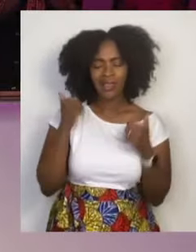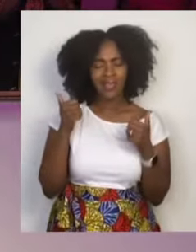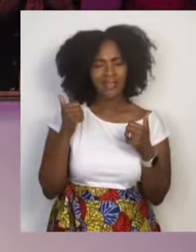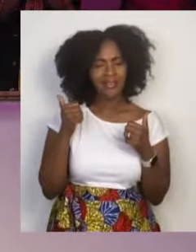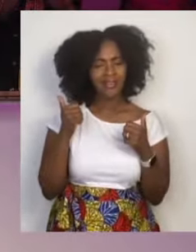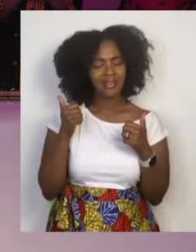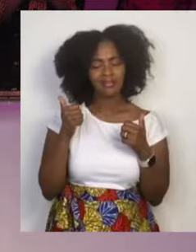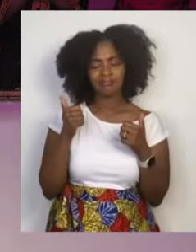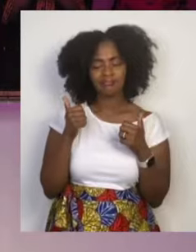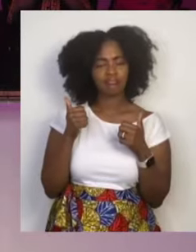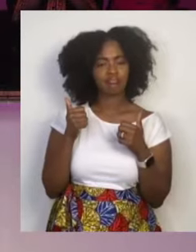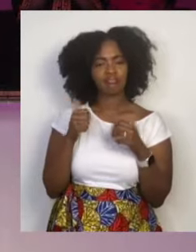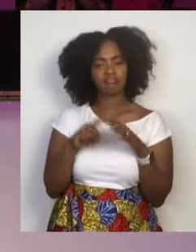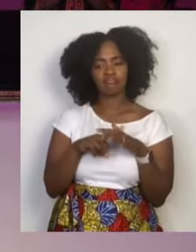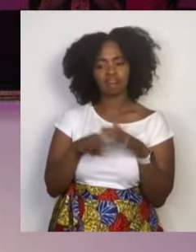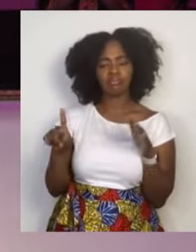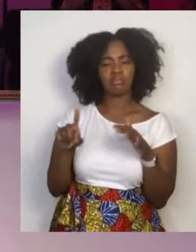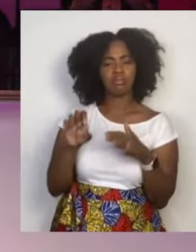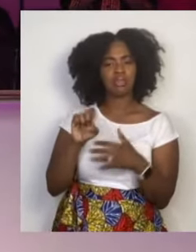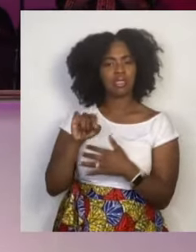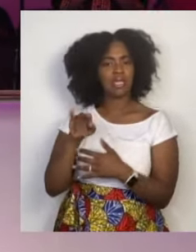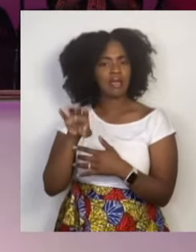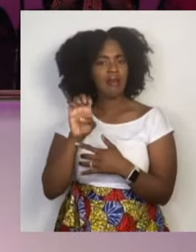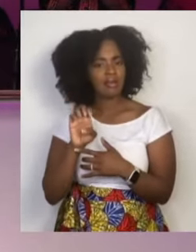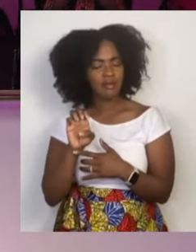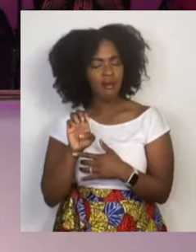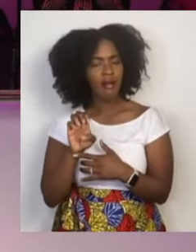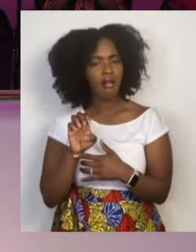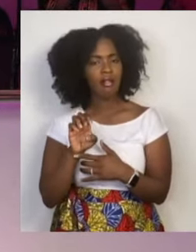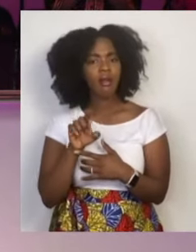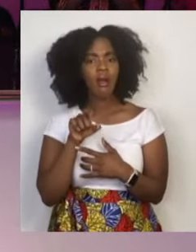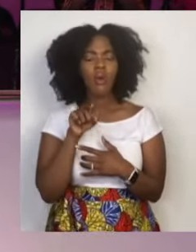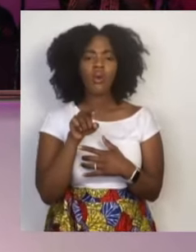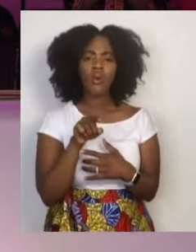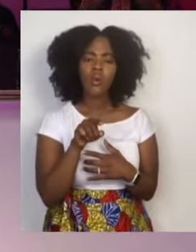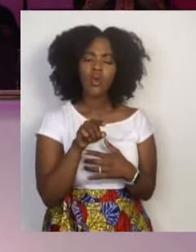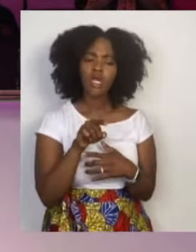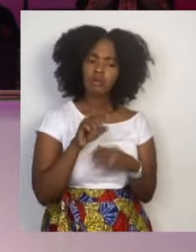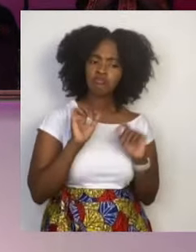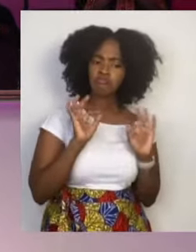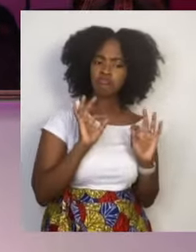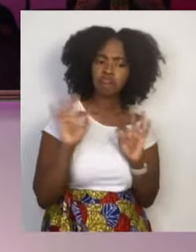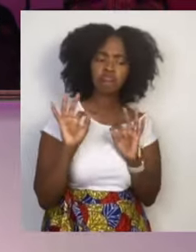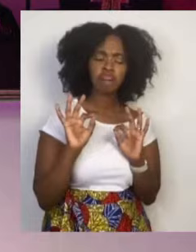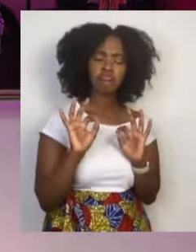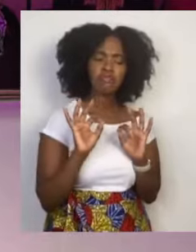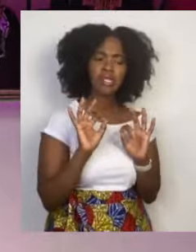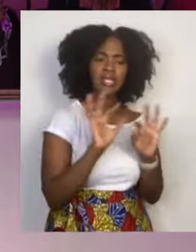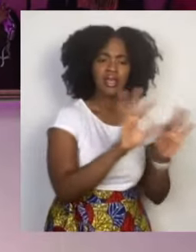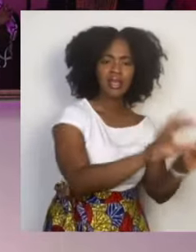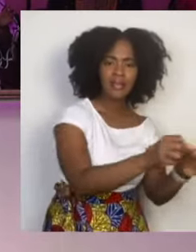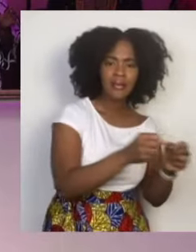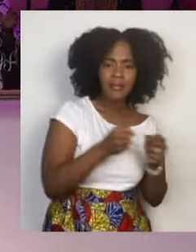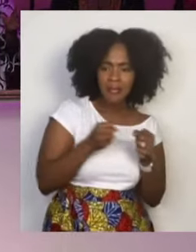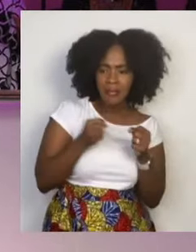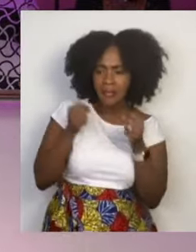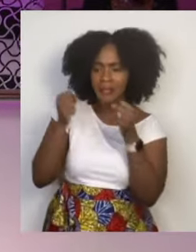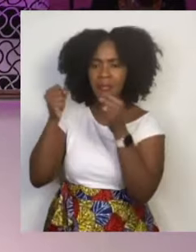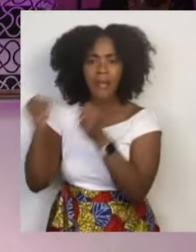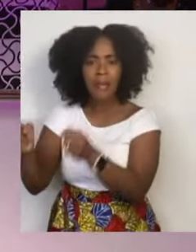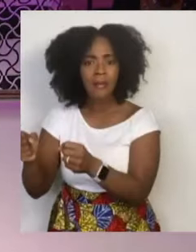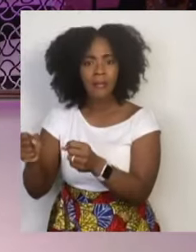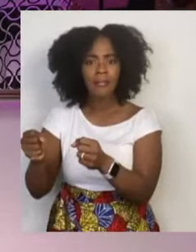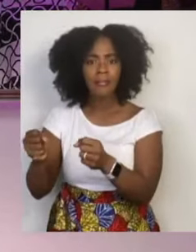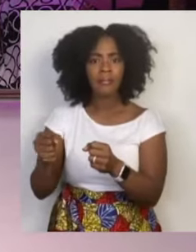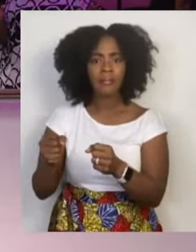snatched from a place of comfort, snatched from a place of familiarity, and brought into a land that